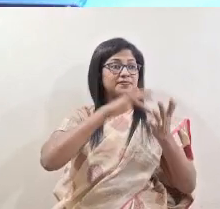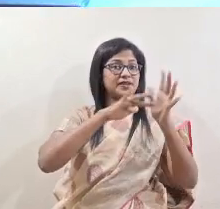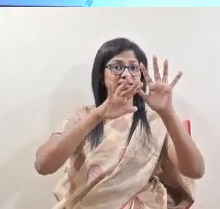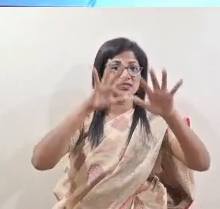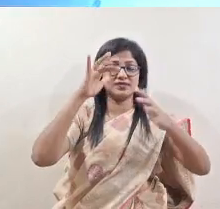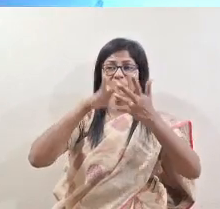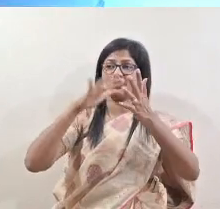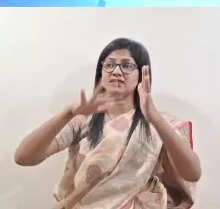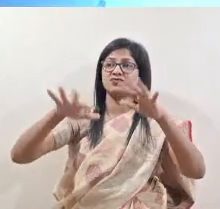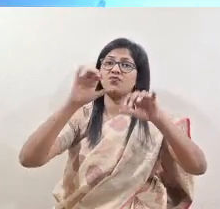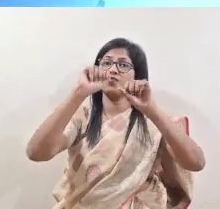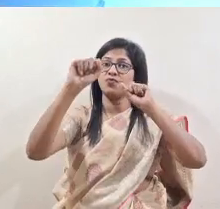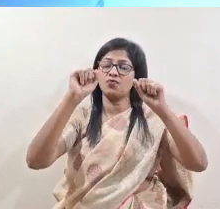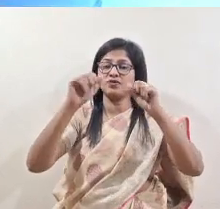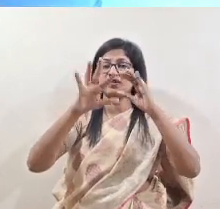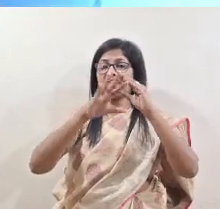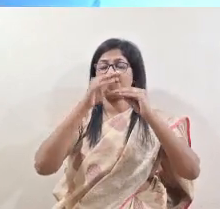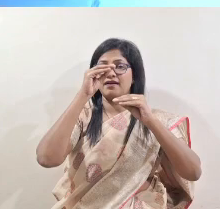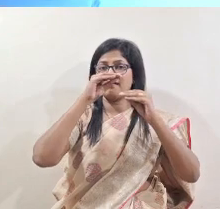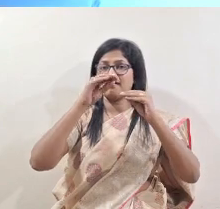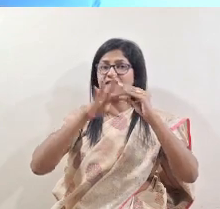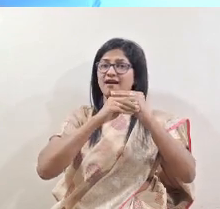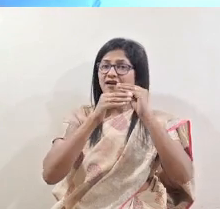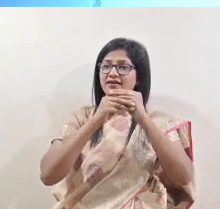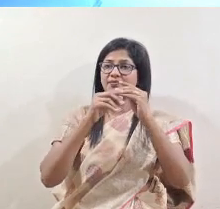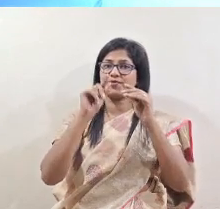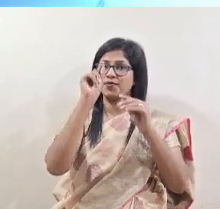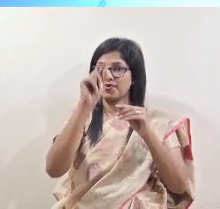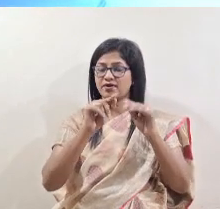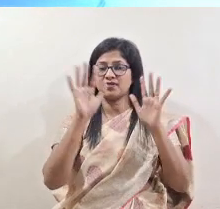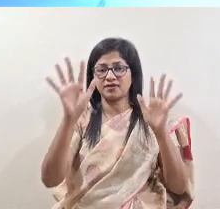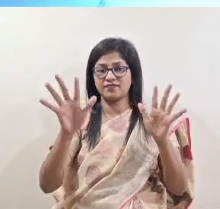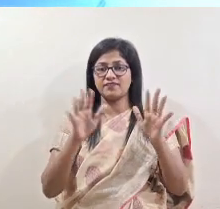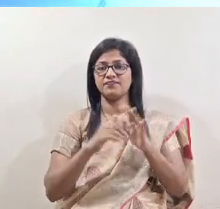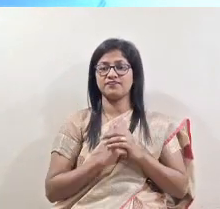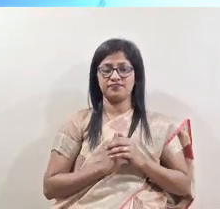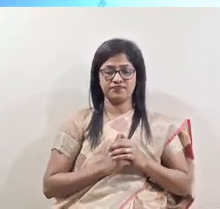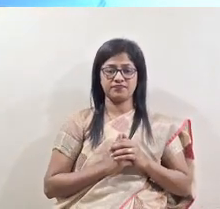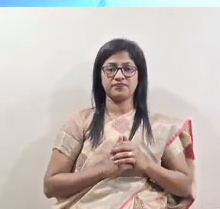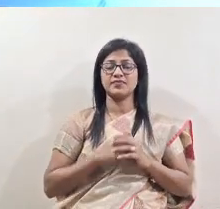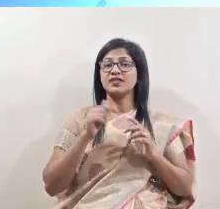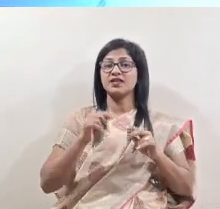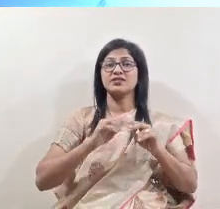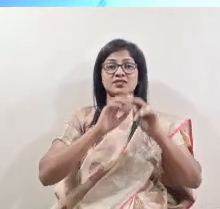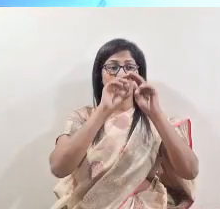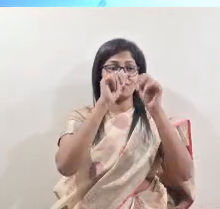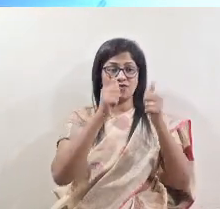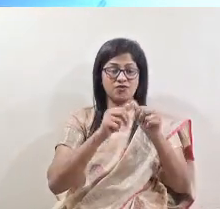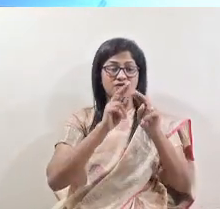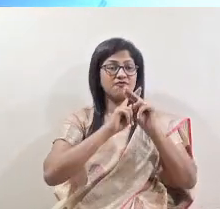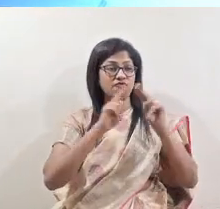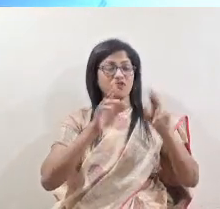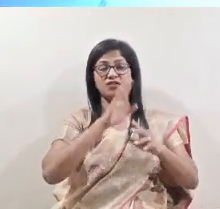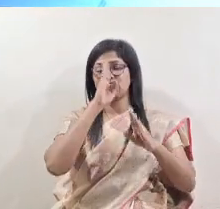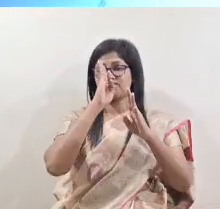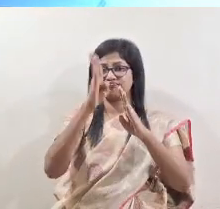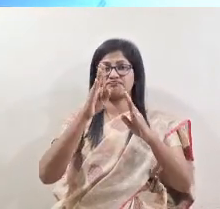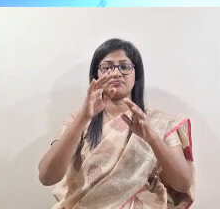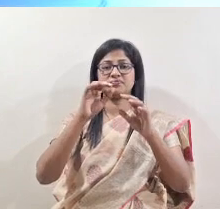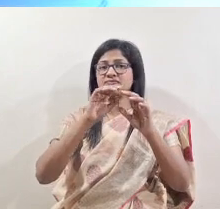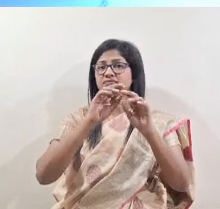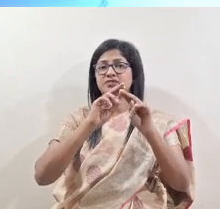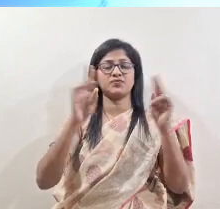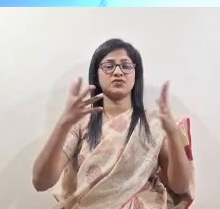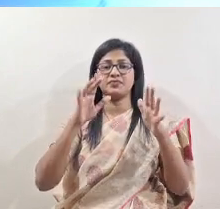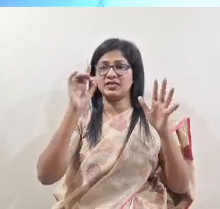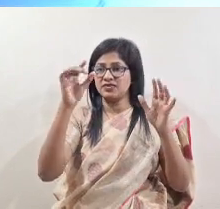have their own characteristics which we need to. So I think you cannot directly transfer these models to all the situations,